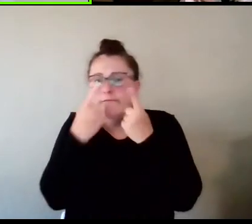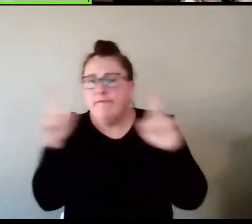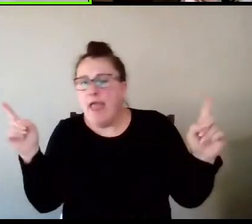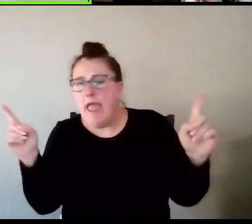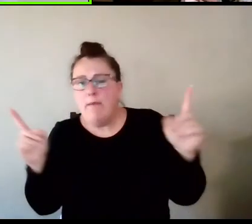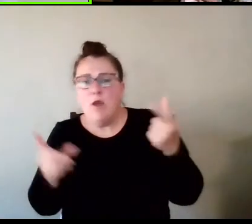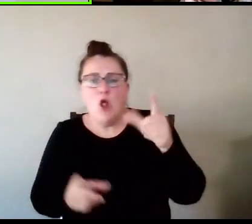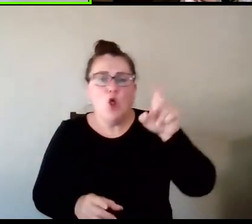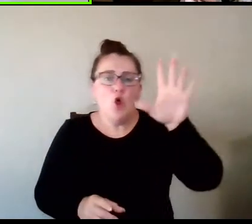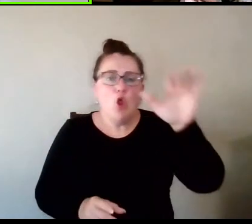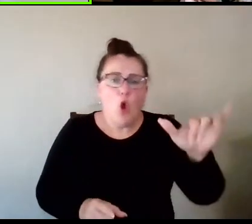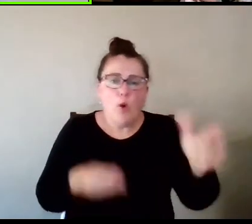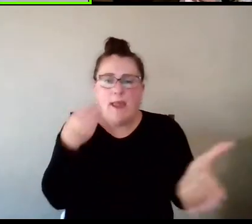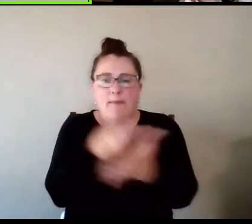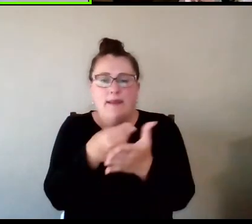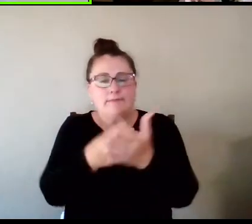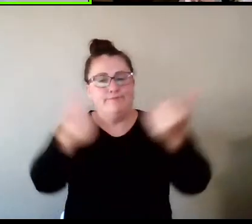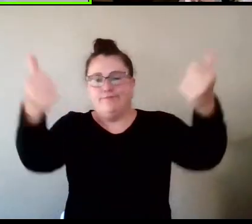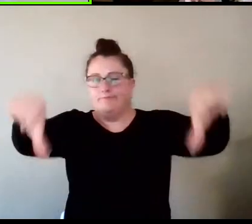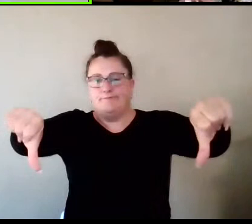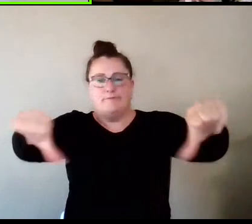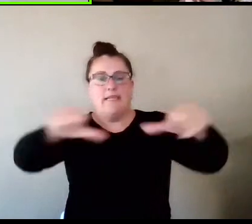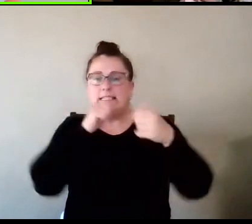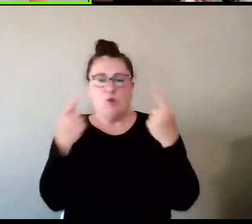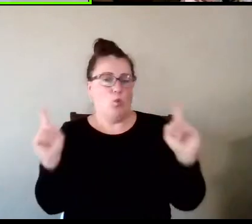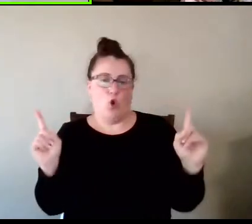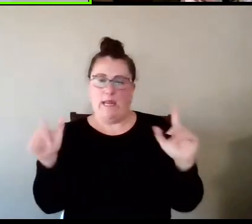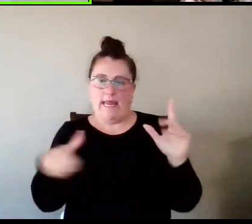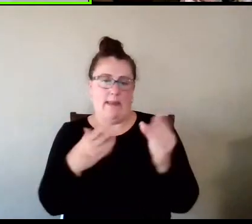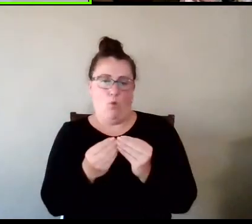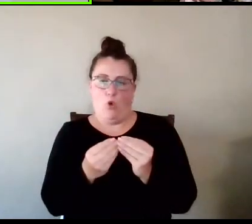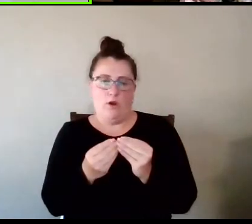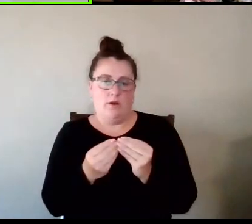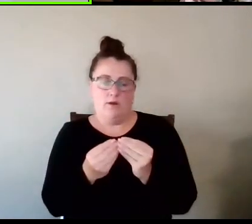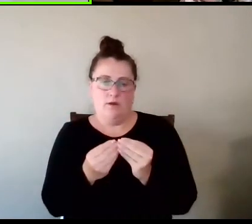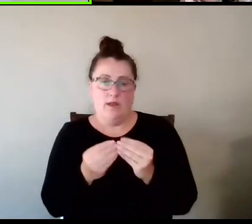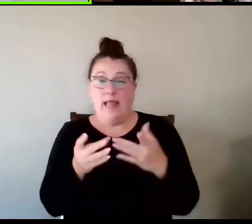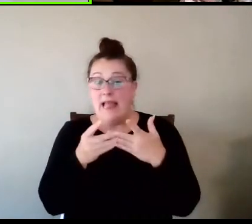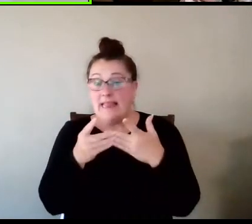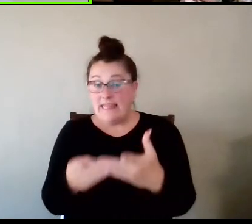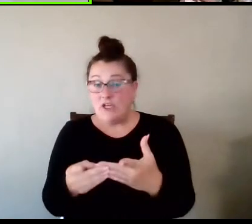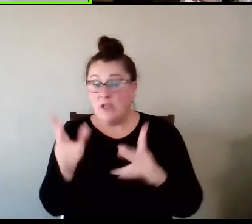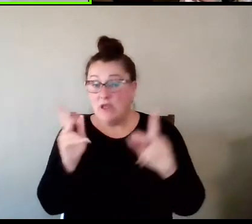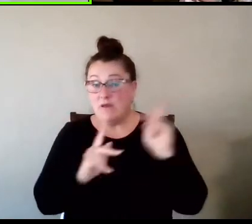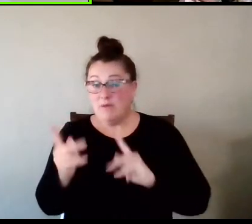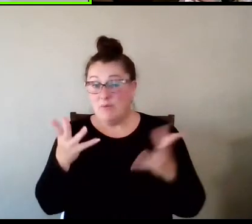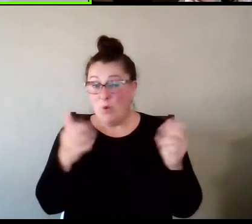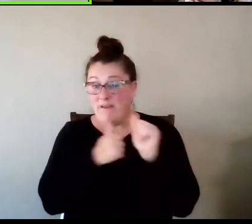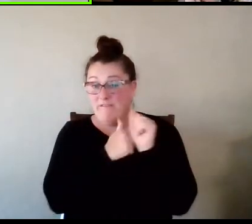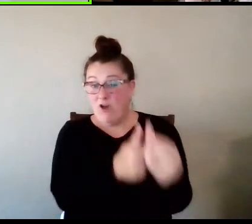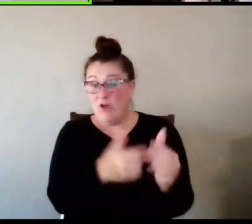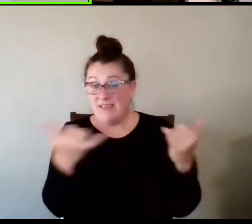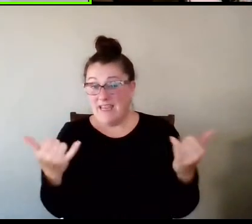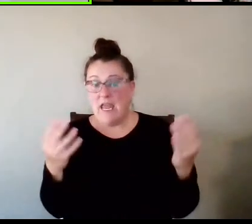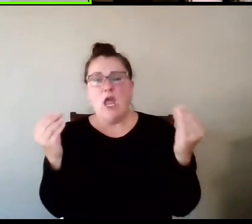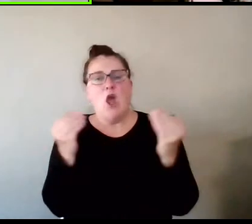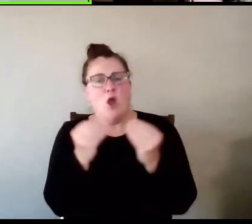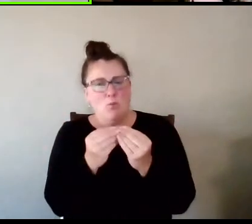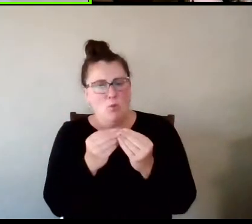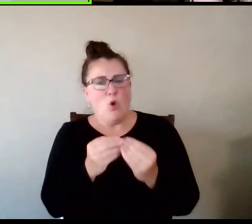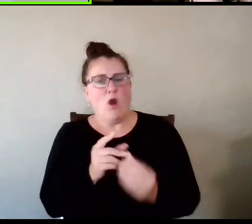money, that doesn't work anymore, right? The kind of leadership that people want to follow today is much more